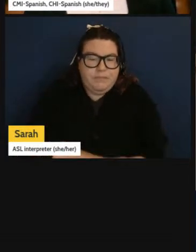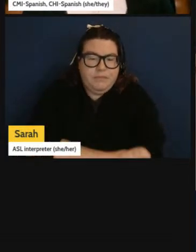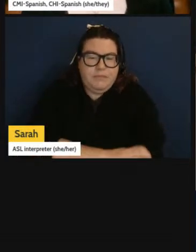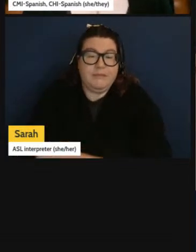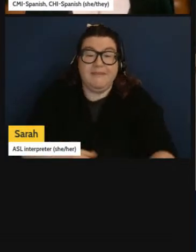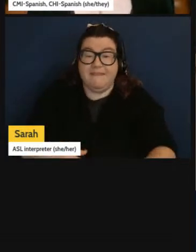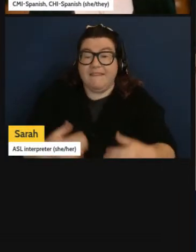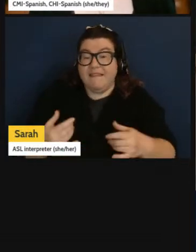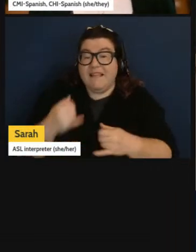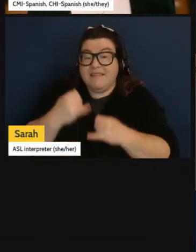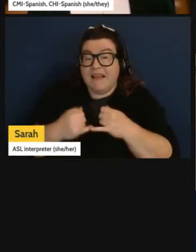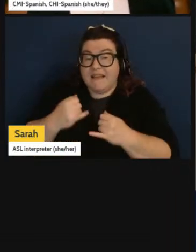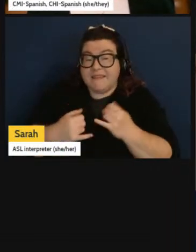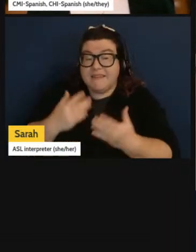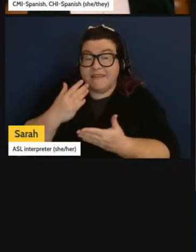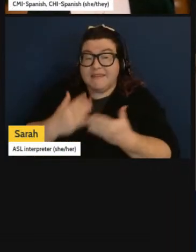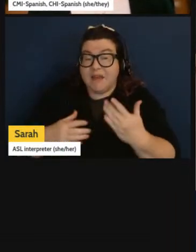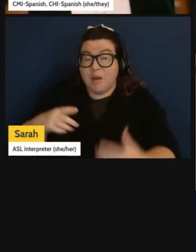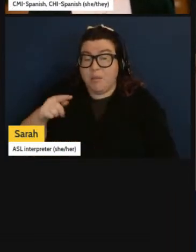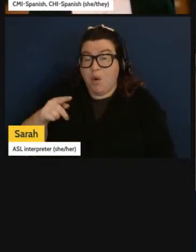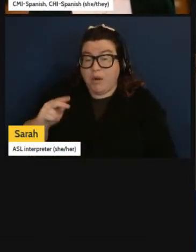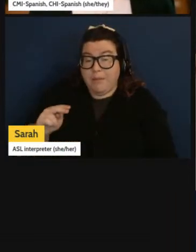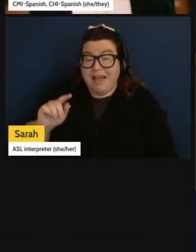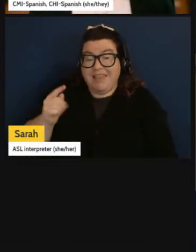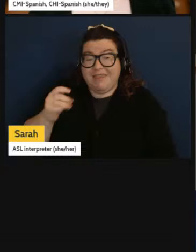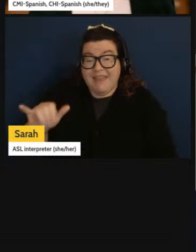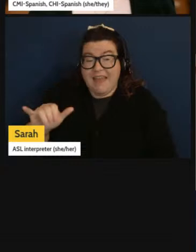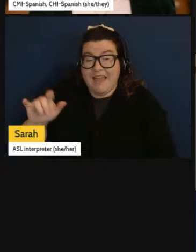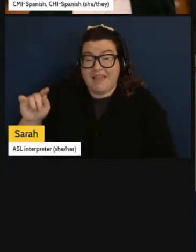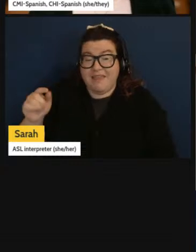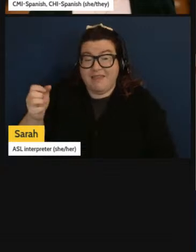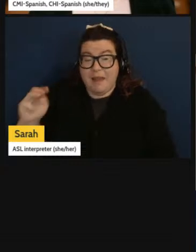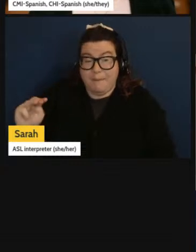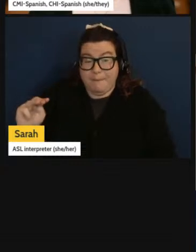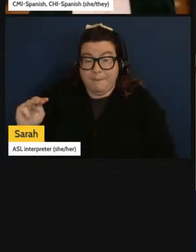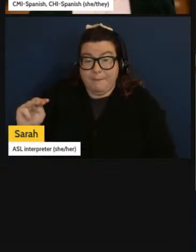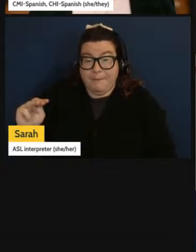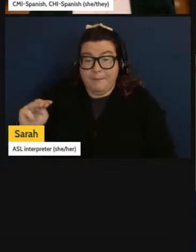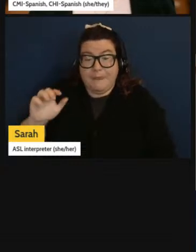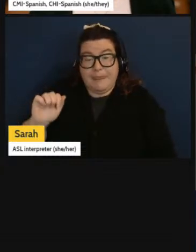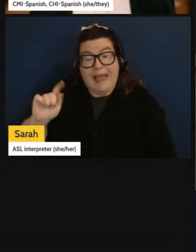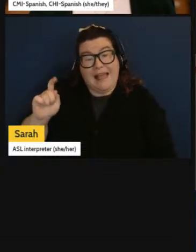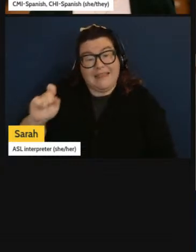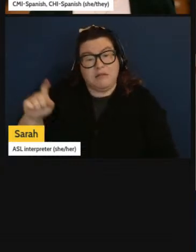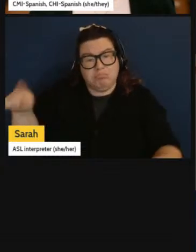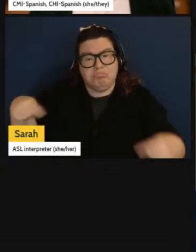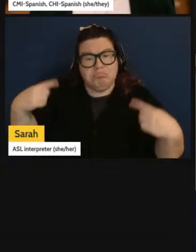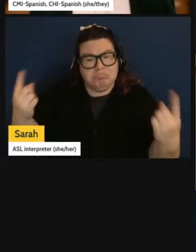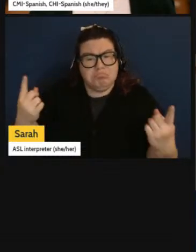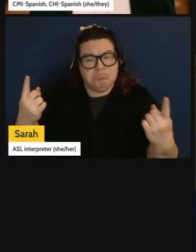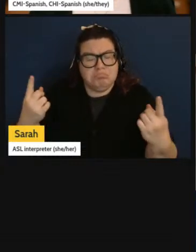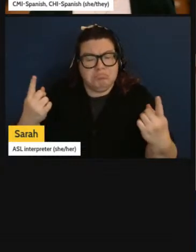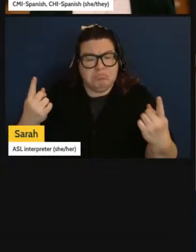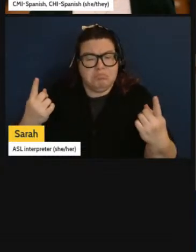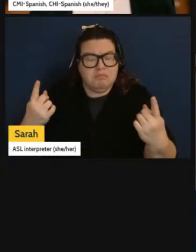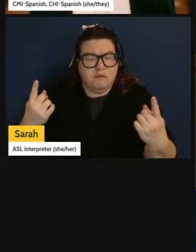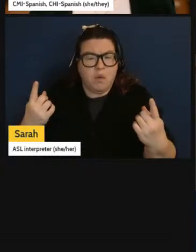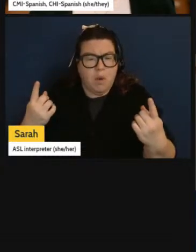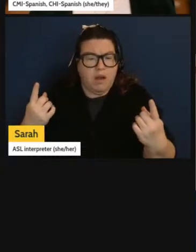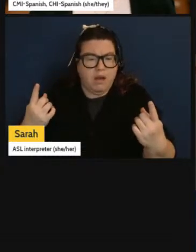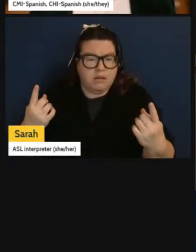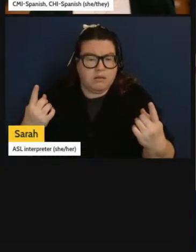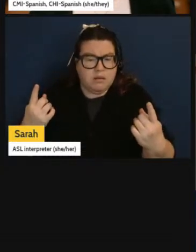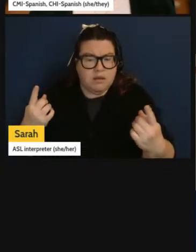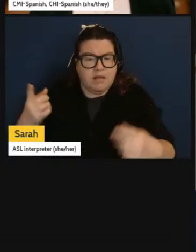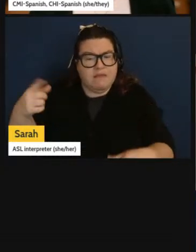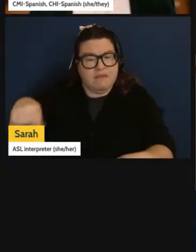lastly, there are people whose pronouns are they, them. So Alex has been with us for quite some time. So if they've been